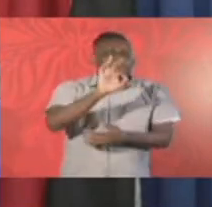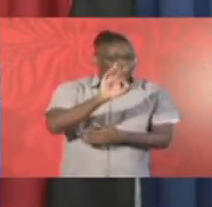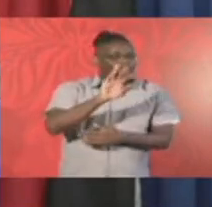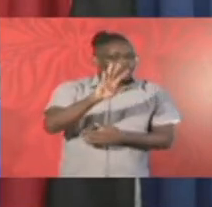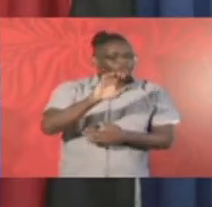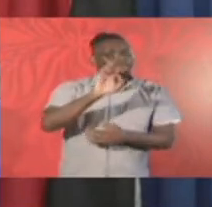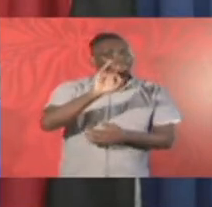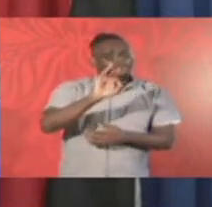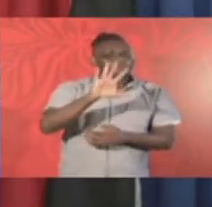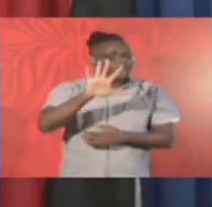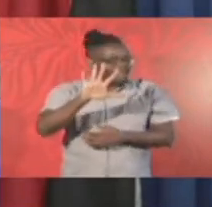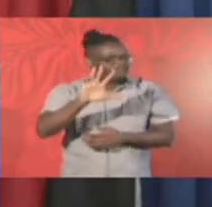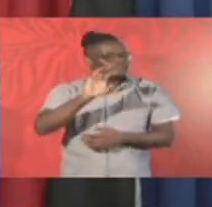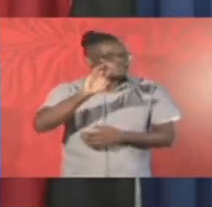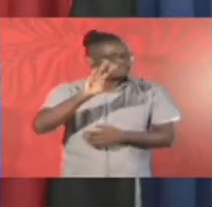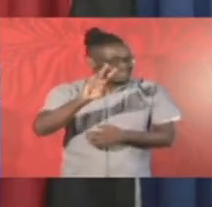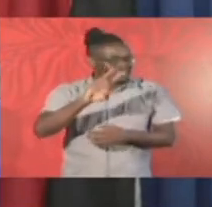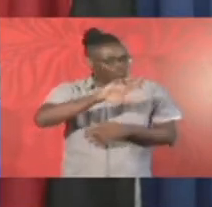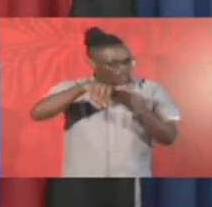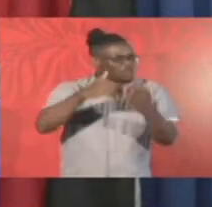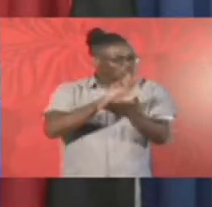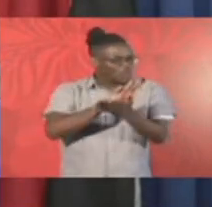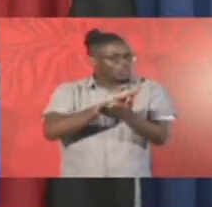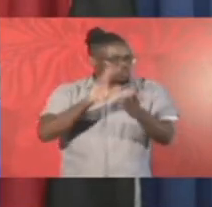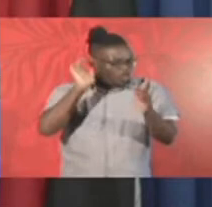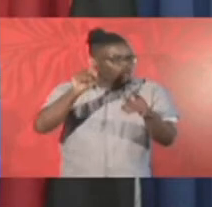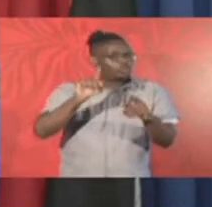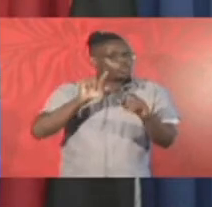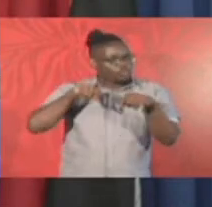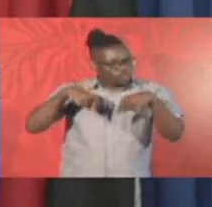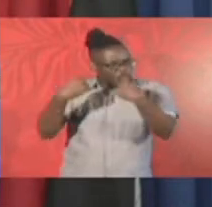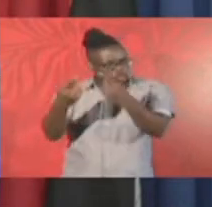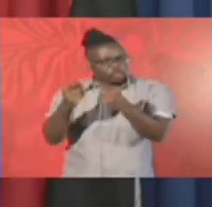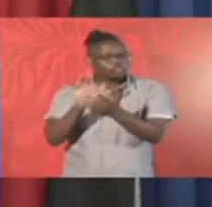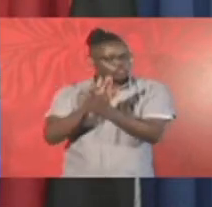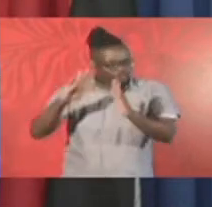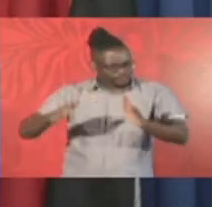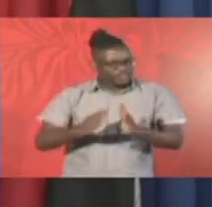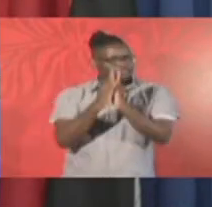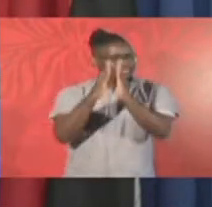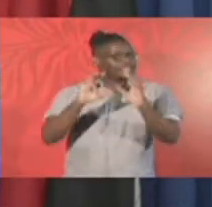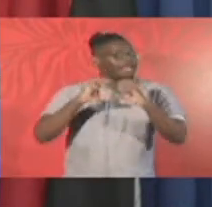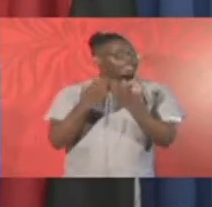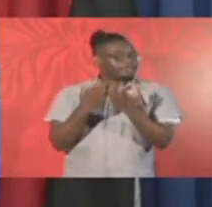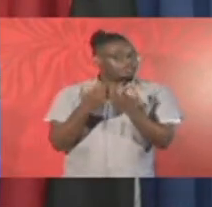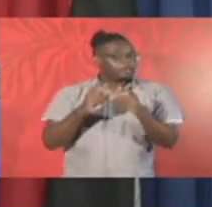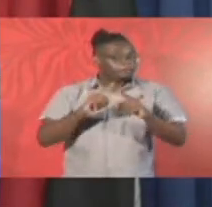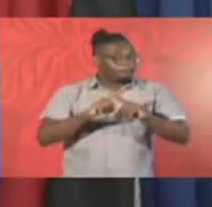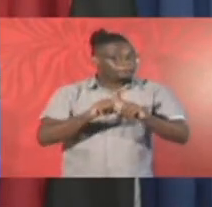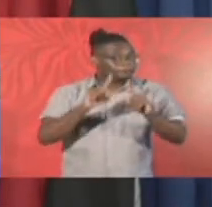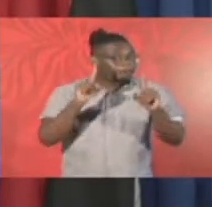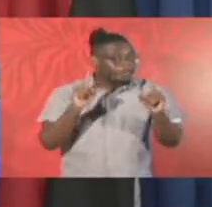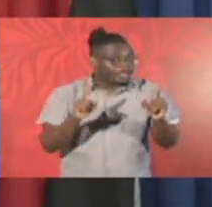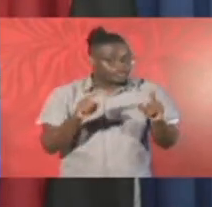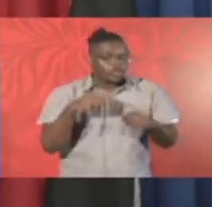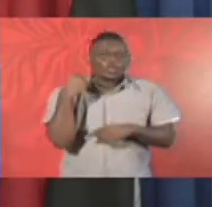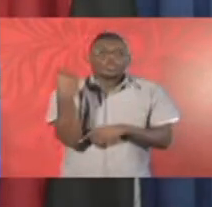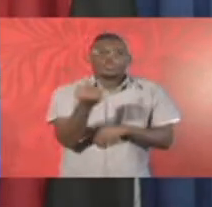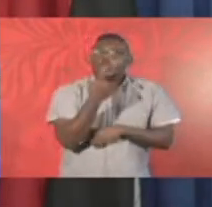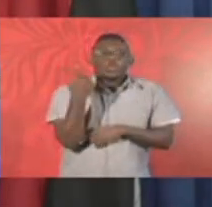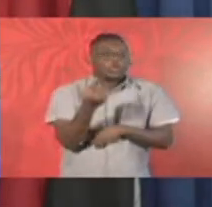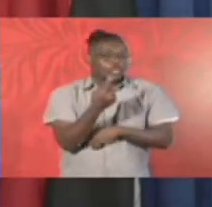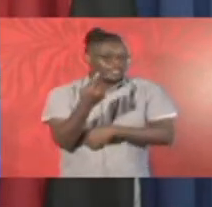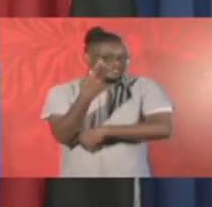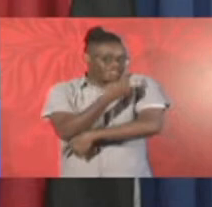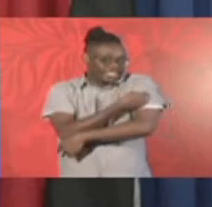schools. But that option is going to be offered to vaccinated children